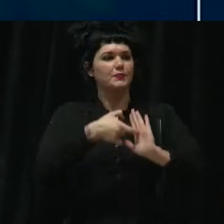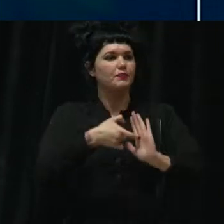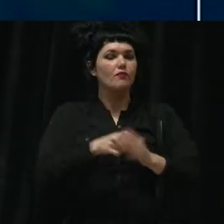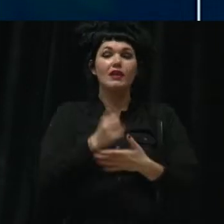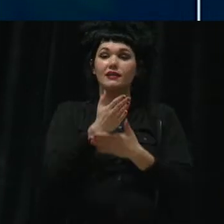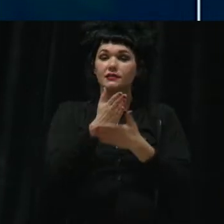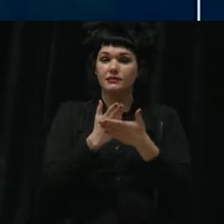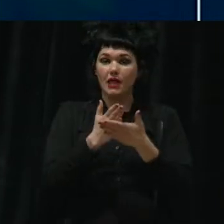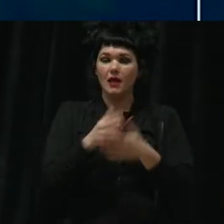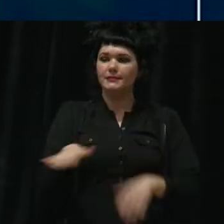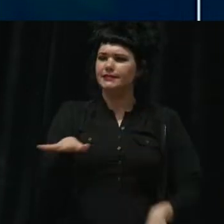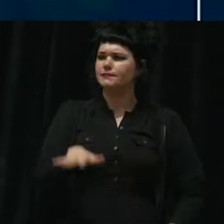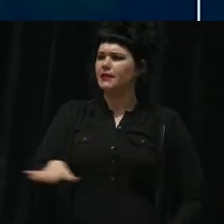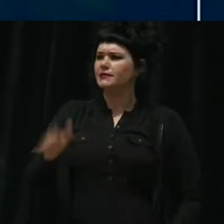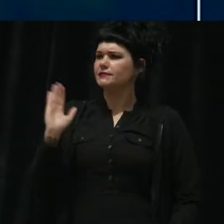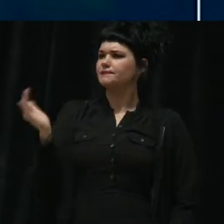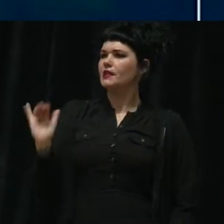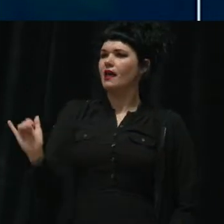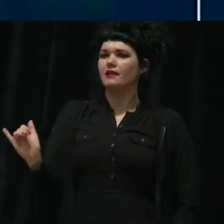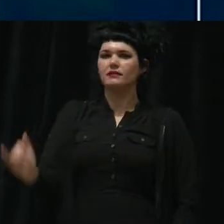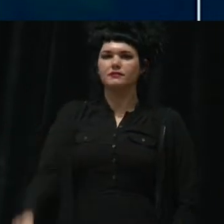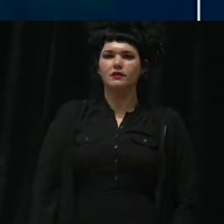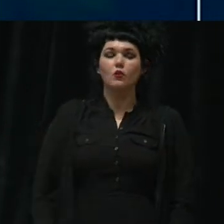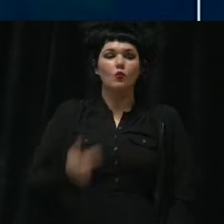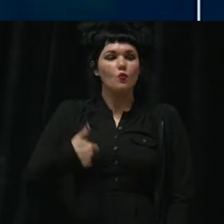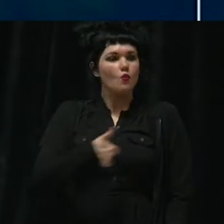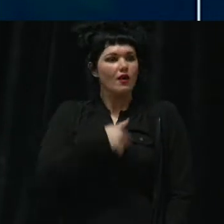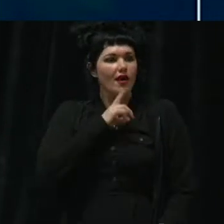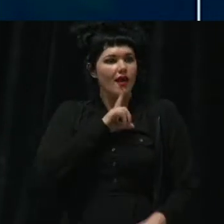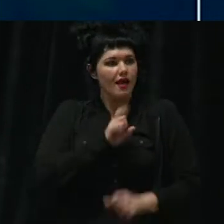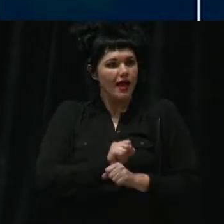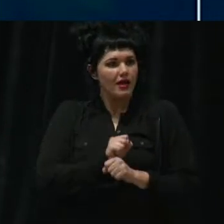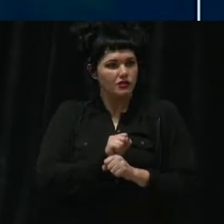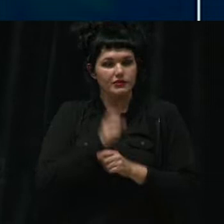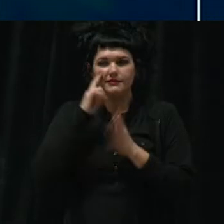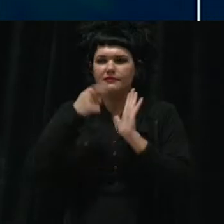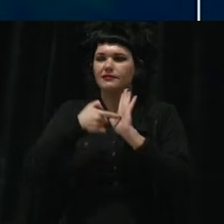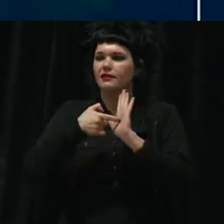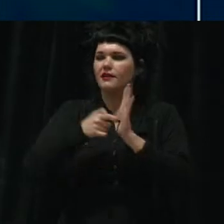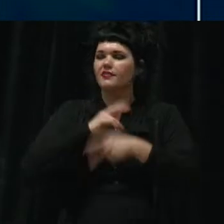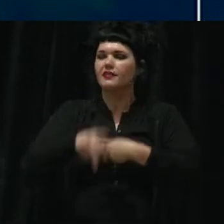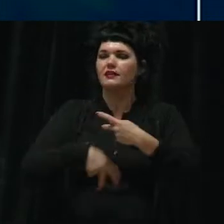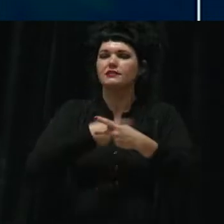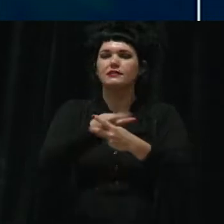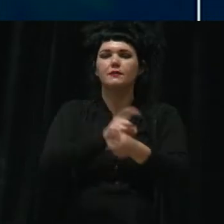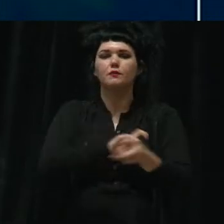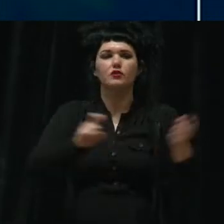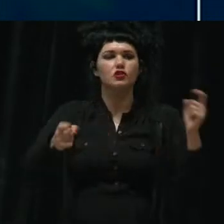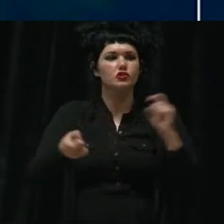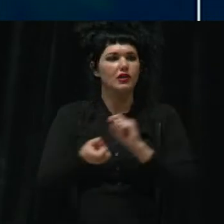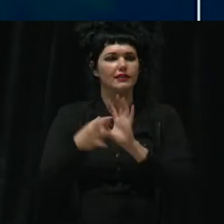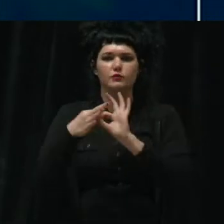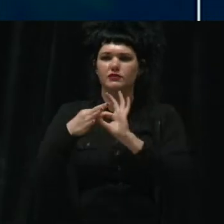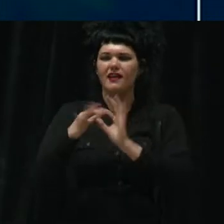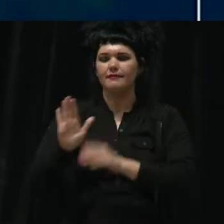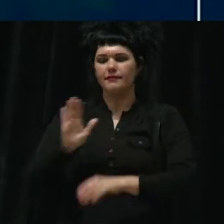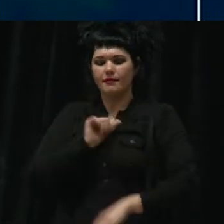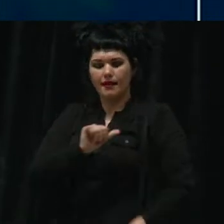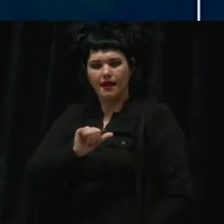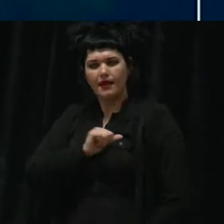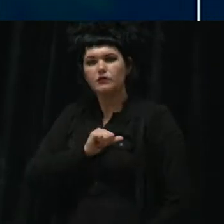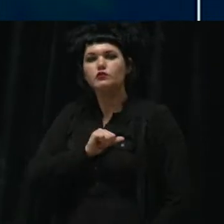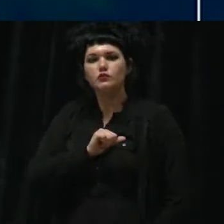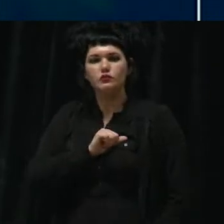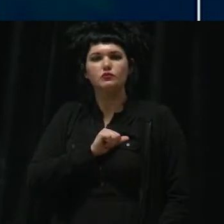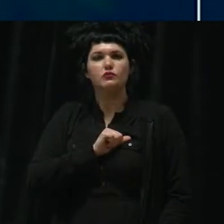some spaces, it looks like we're actually seeing the kinds of changes with respect to attitudes